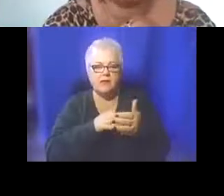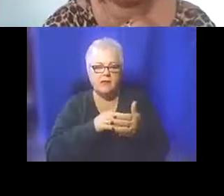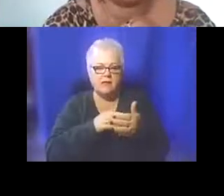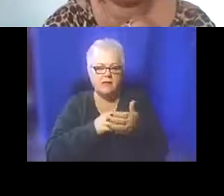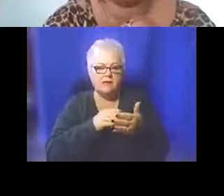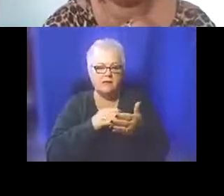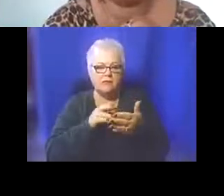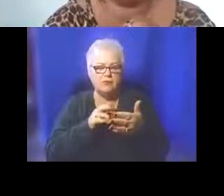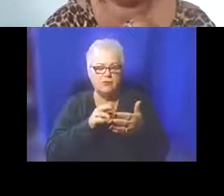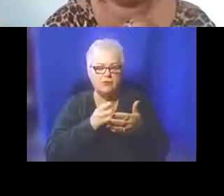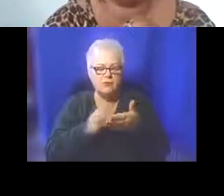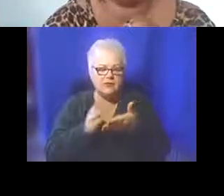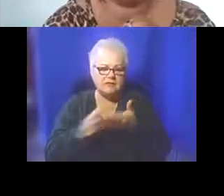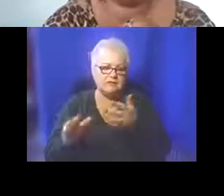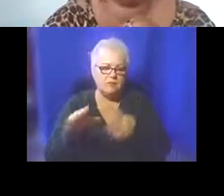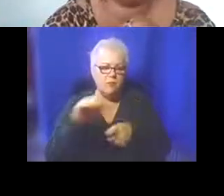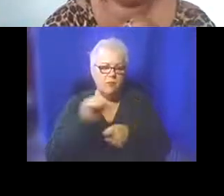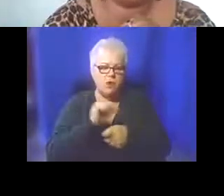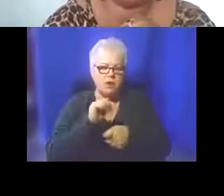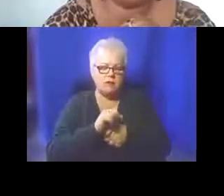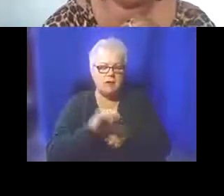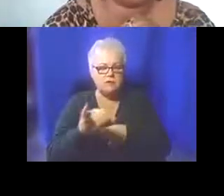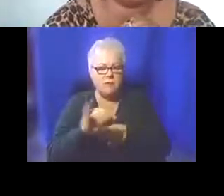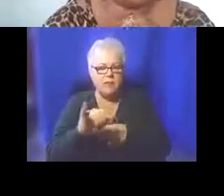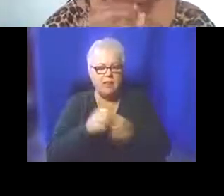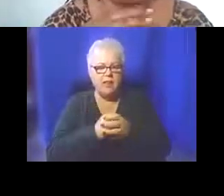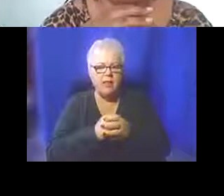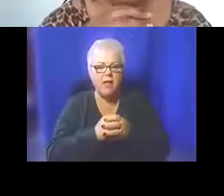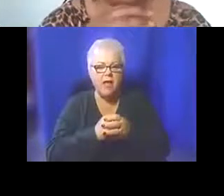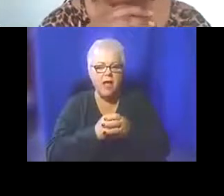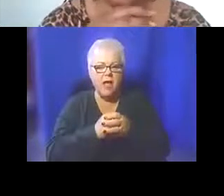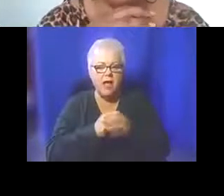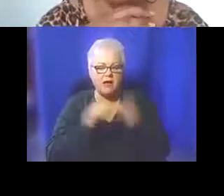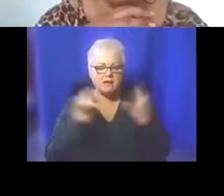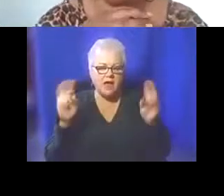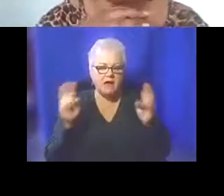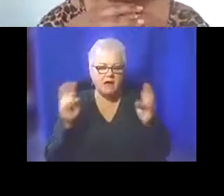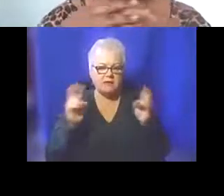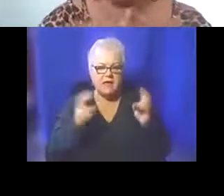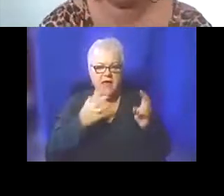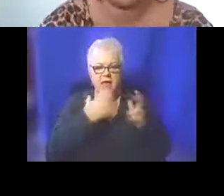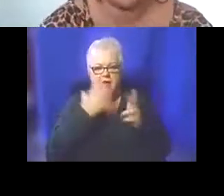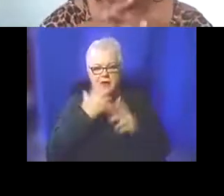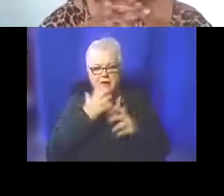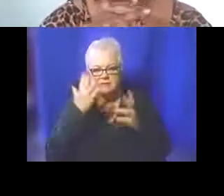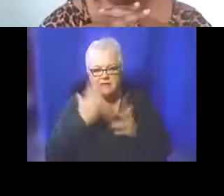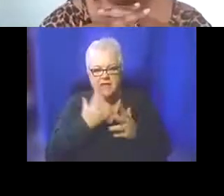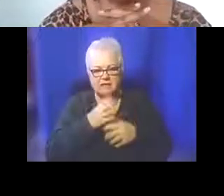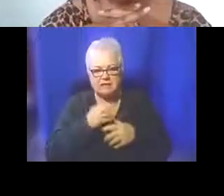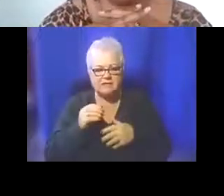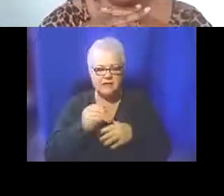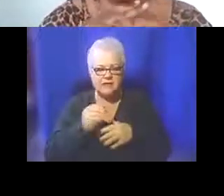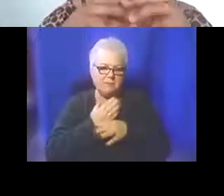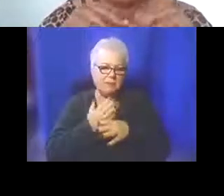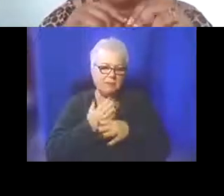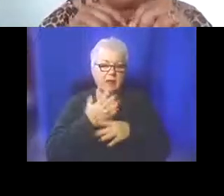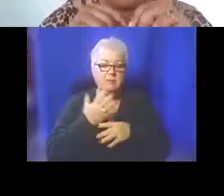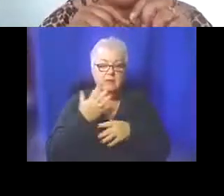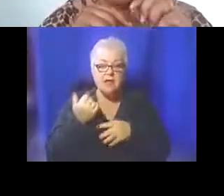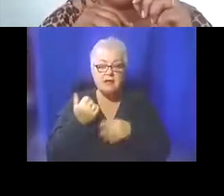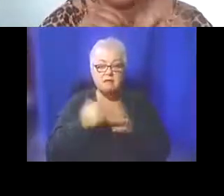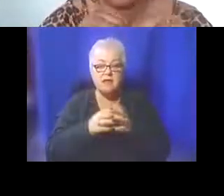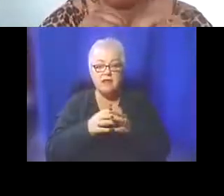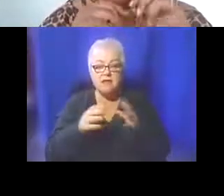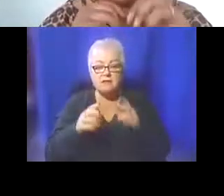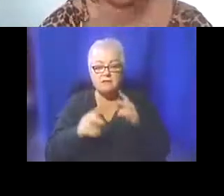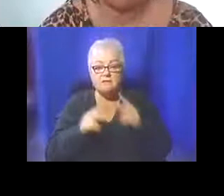well. So I entitled this workshop Anger, Sadness, and the In-Between because a lot of